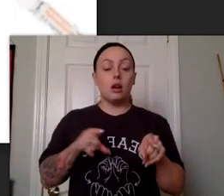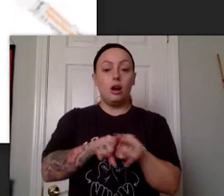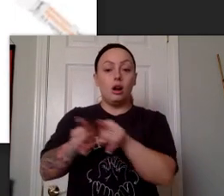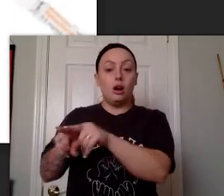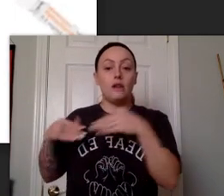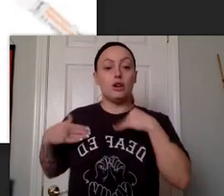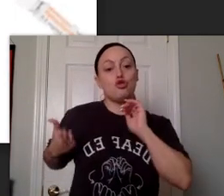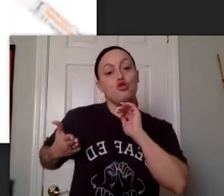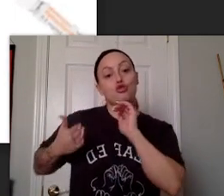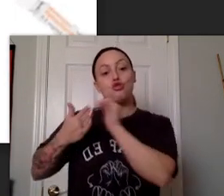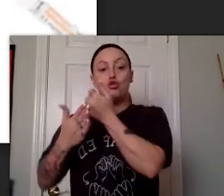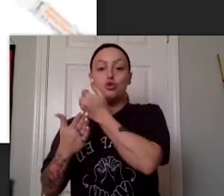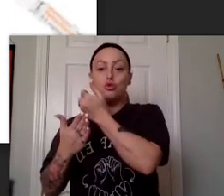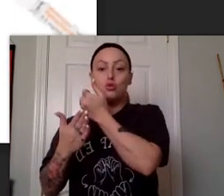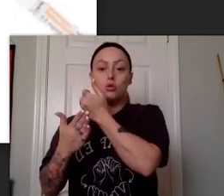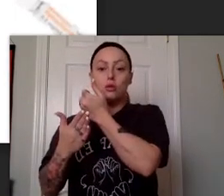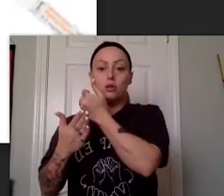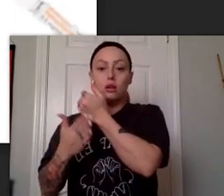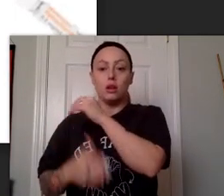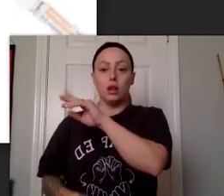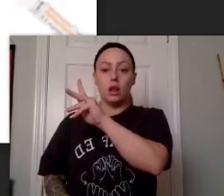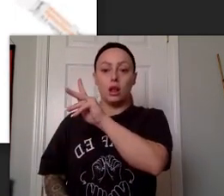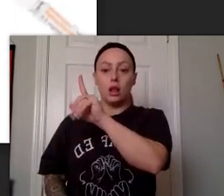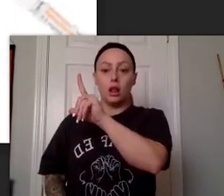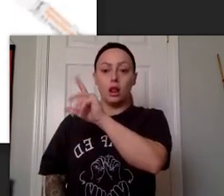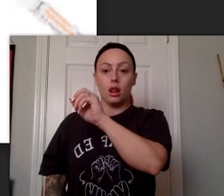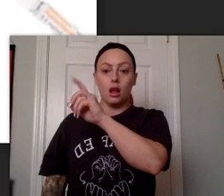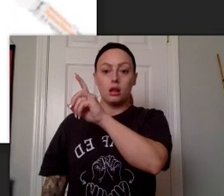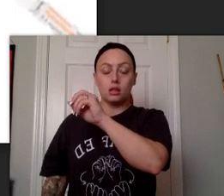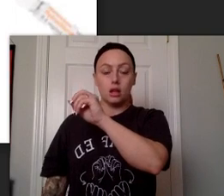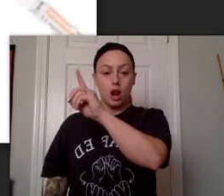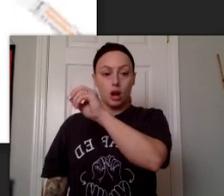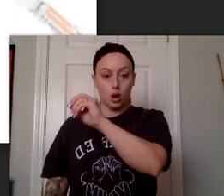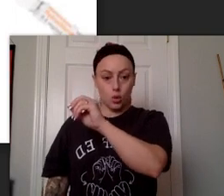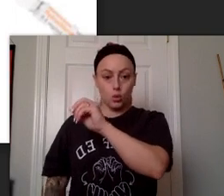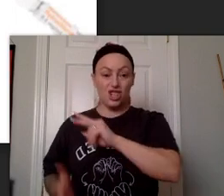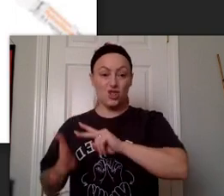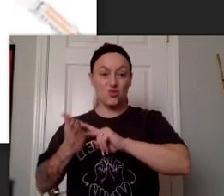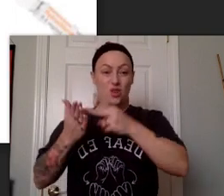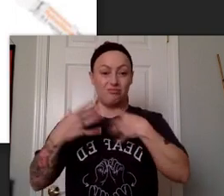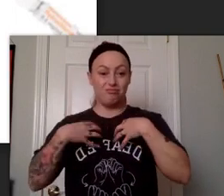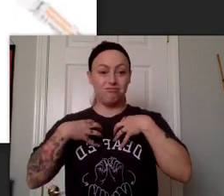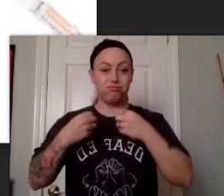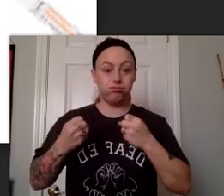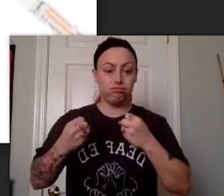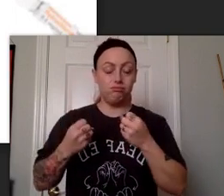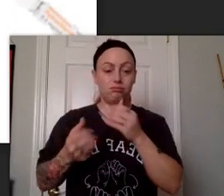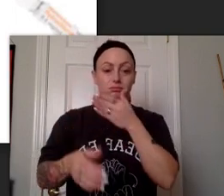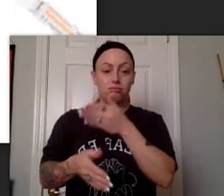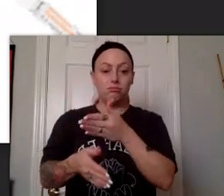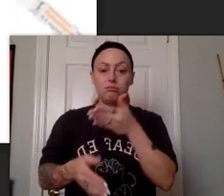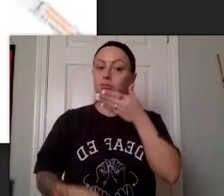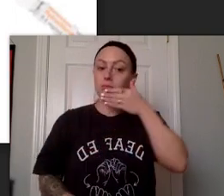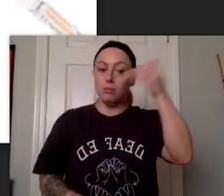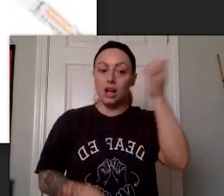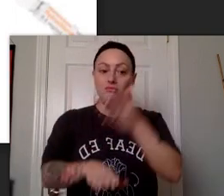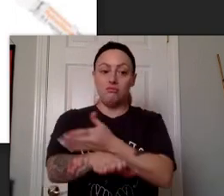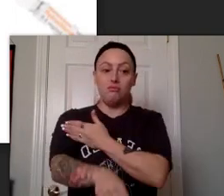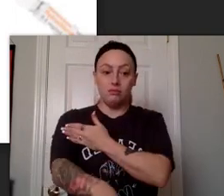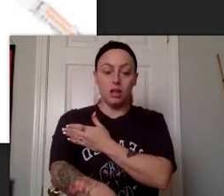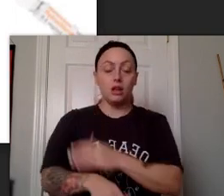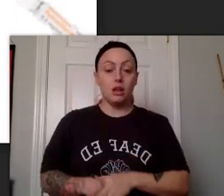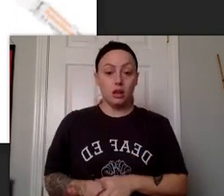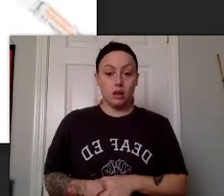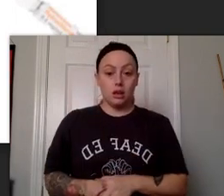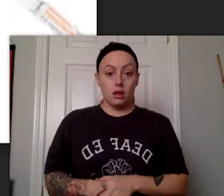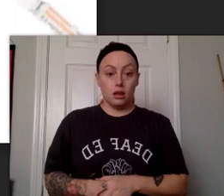new nasal spray, Kloxxado, which is twice as strong. And this was created in response to the fentanyl epidemic